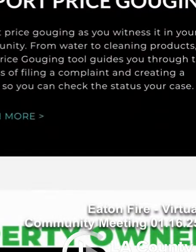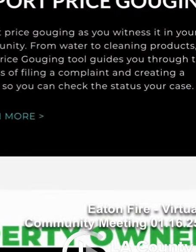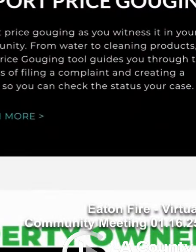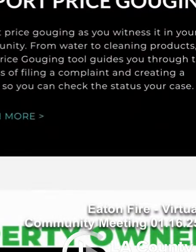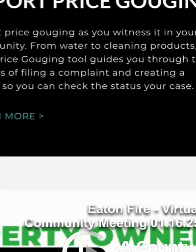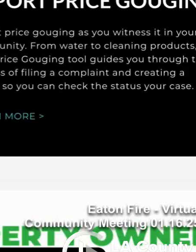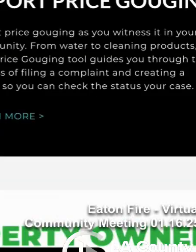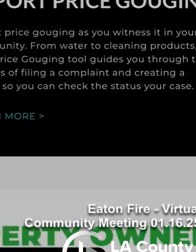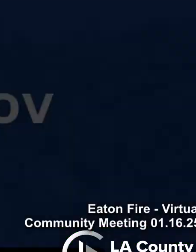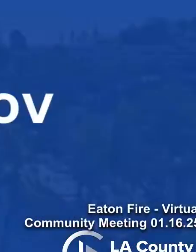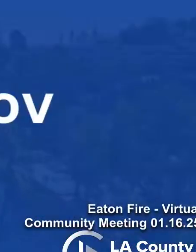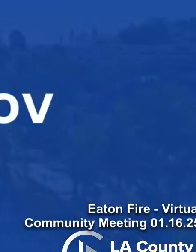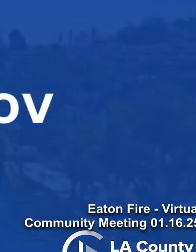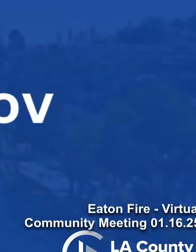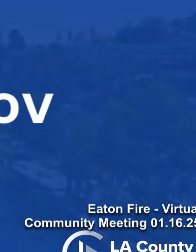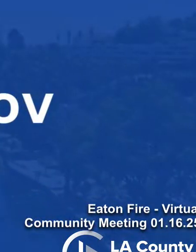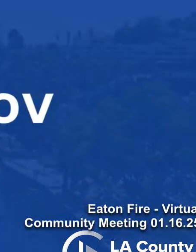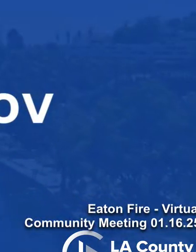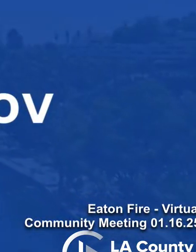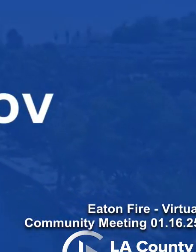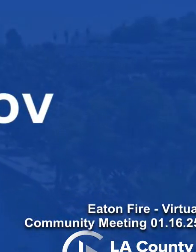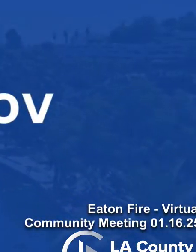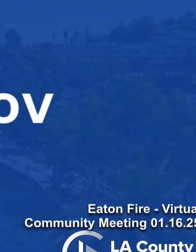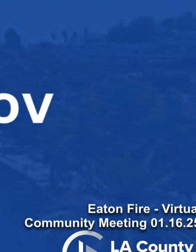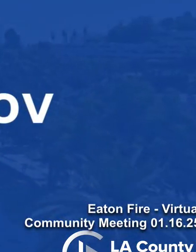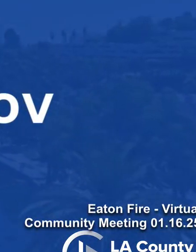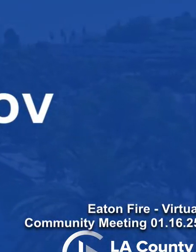with the Department of Consumer and Business Affairs at